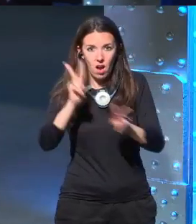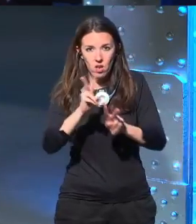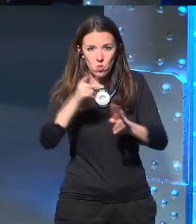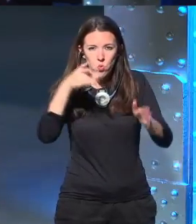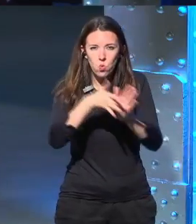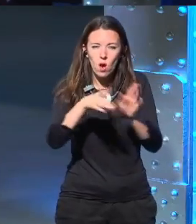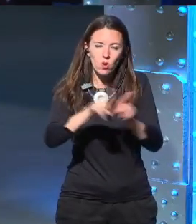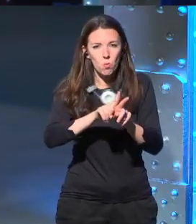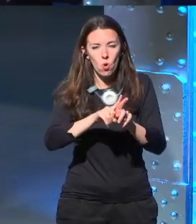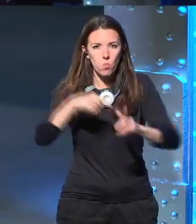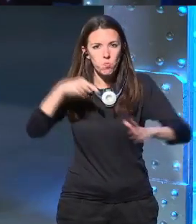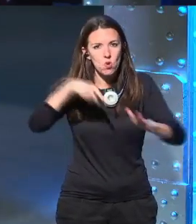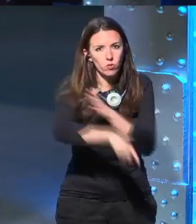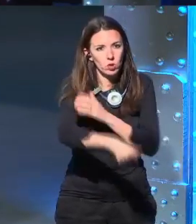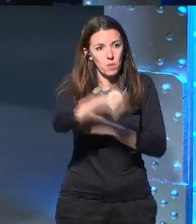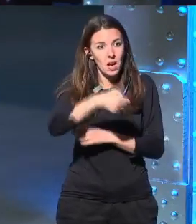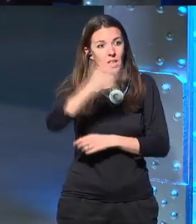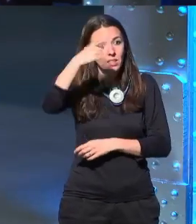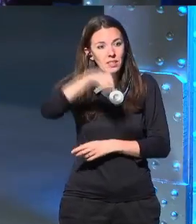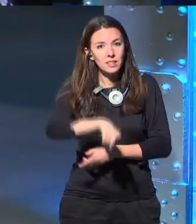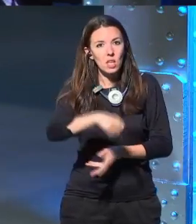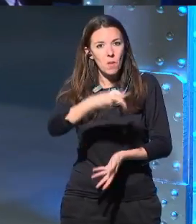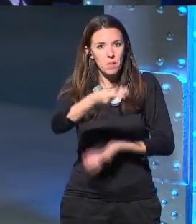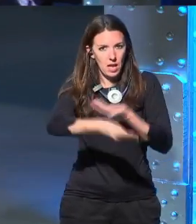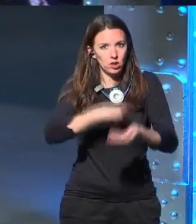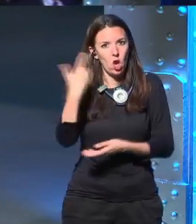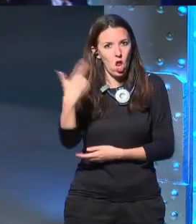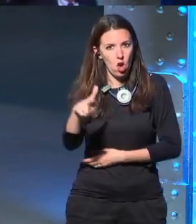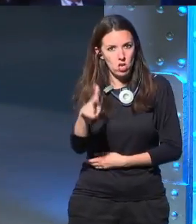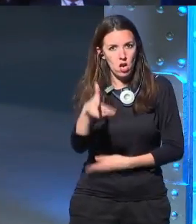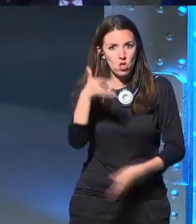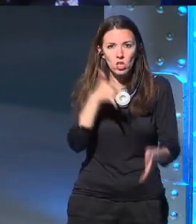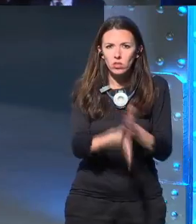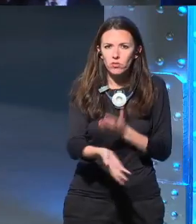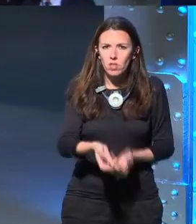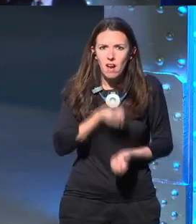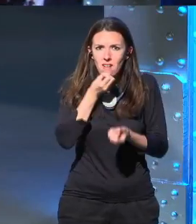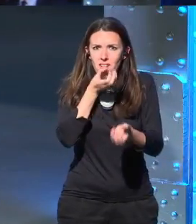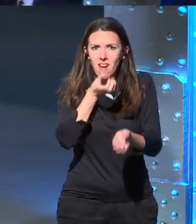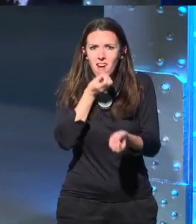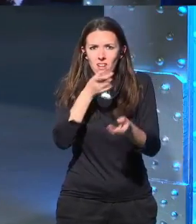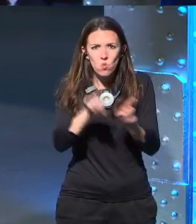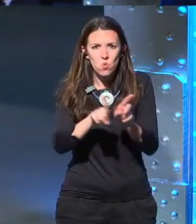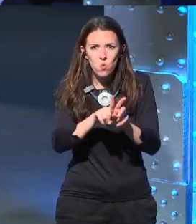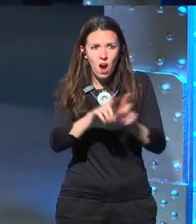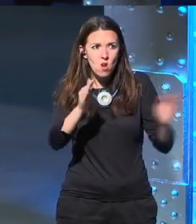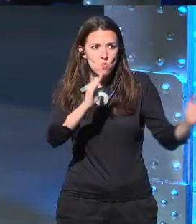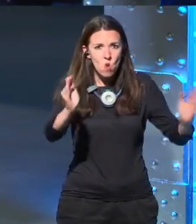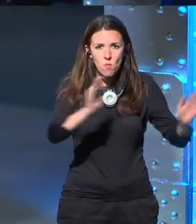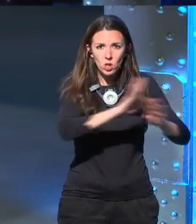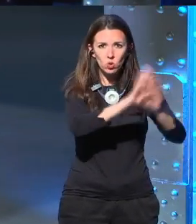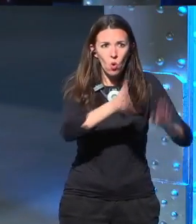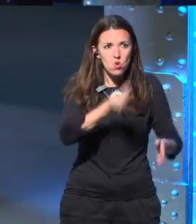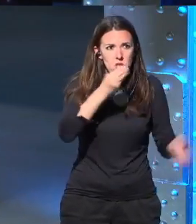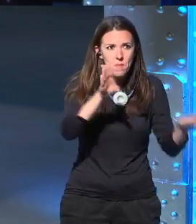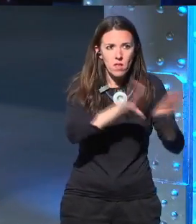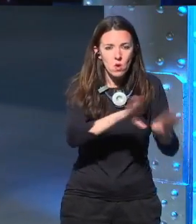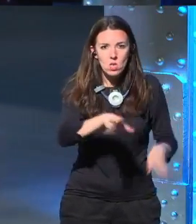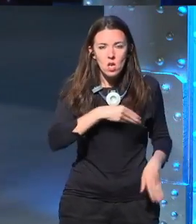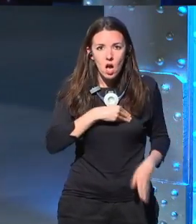also made it a dramatic narrative, not a moment. It's as if we can feel Jesus saying, one of you shall betray me. And